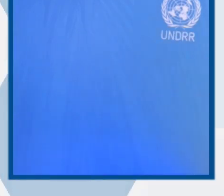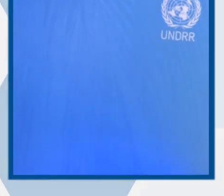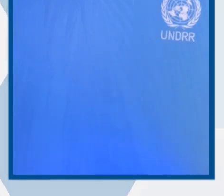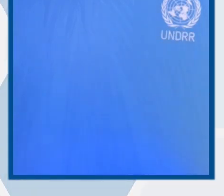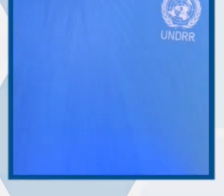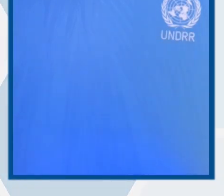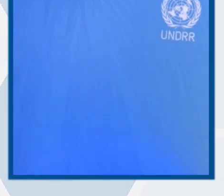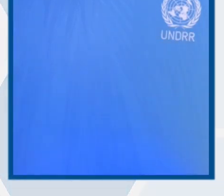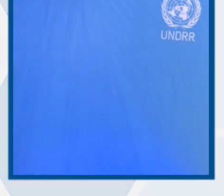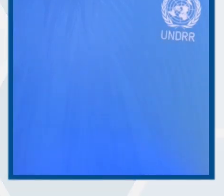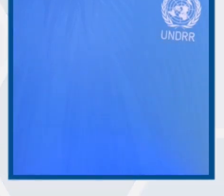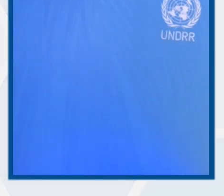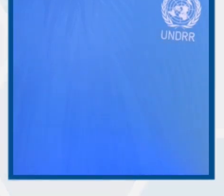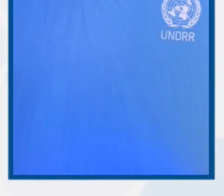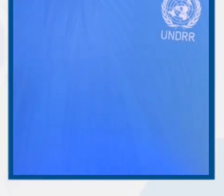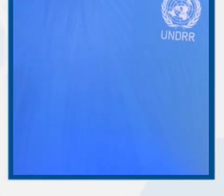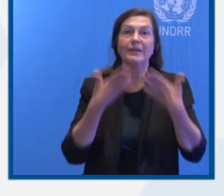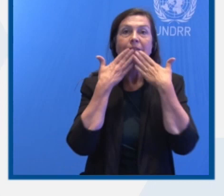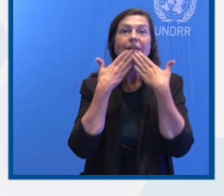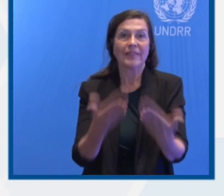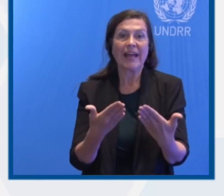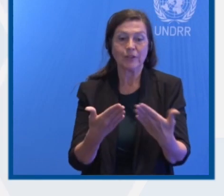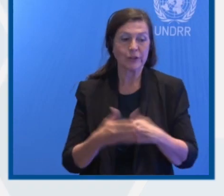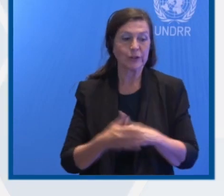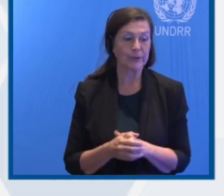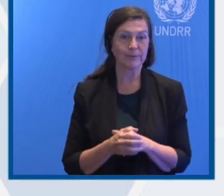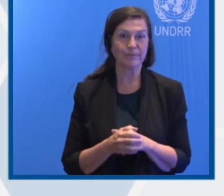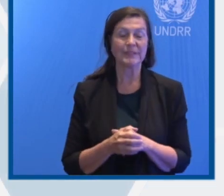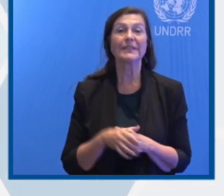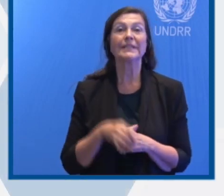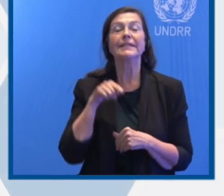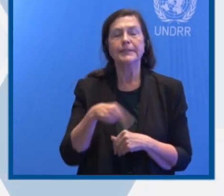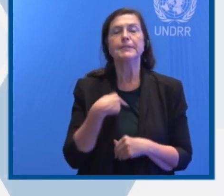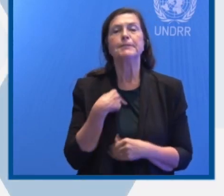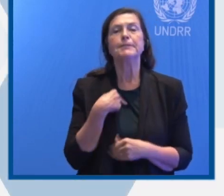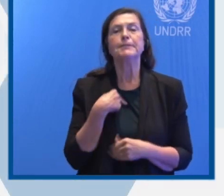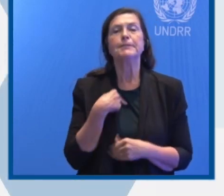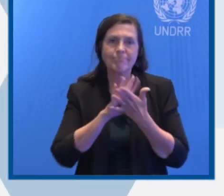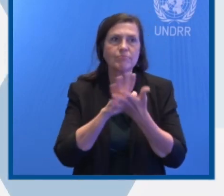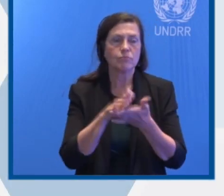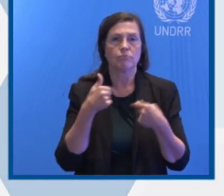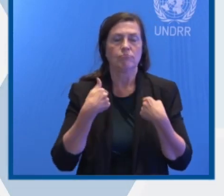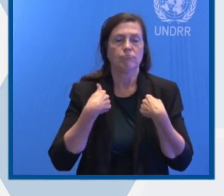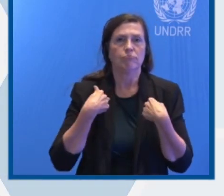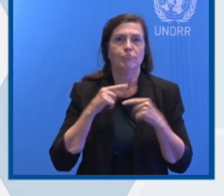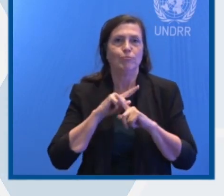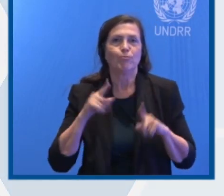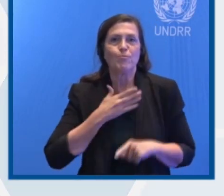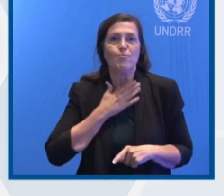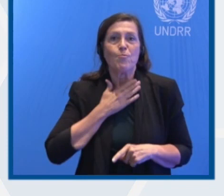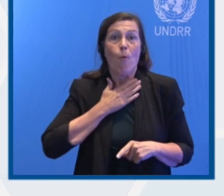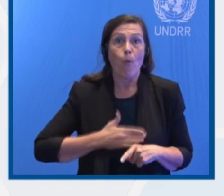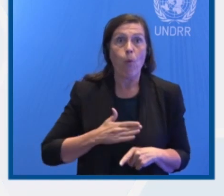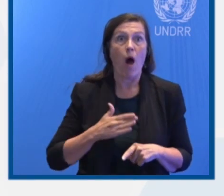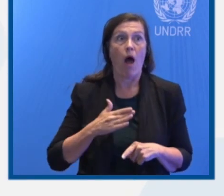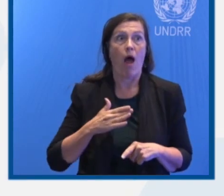I pose the next question that has come online, I just want to say that I don't want to not take